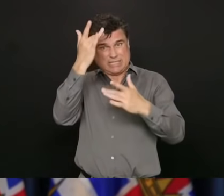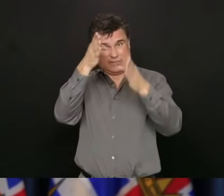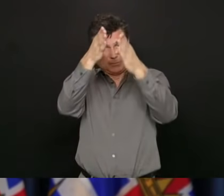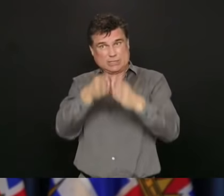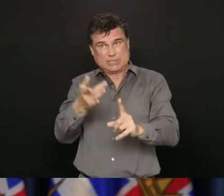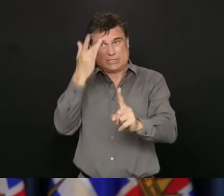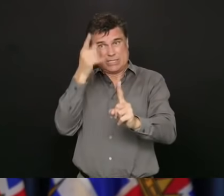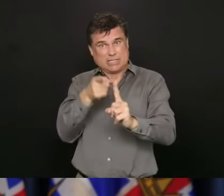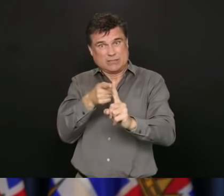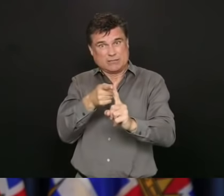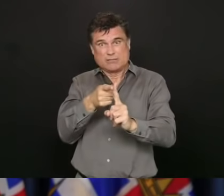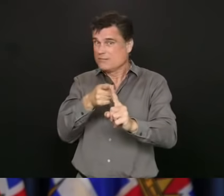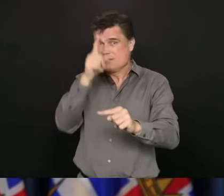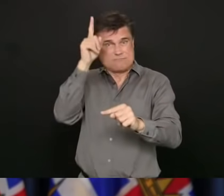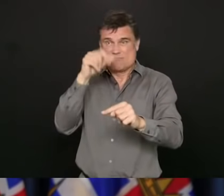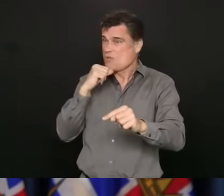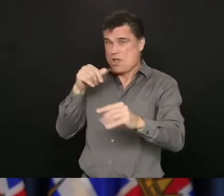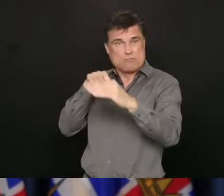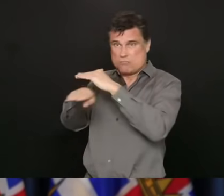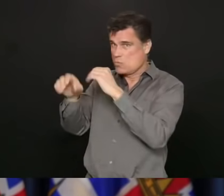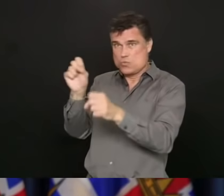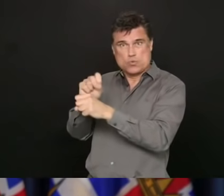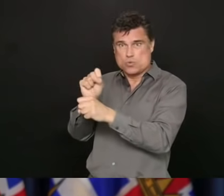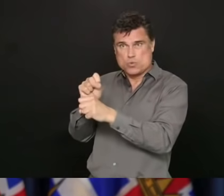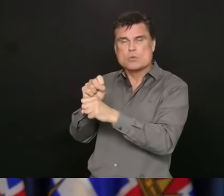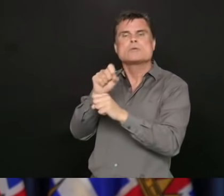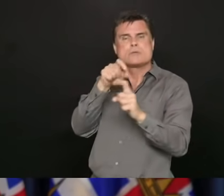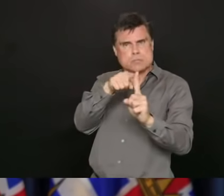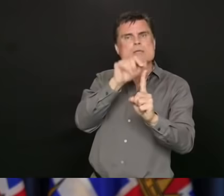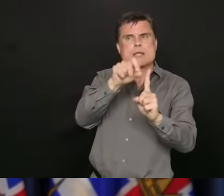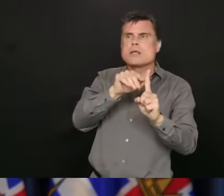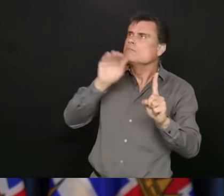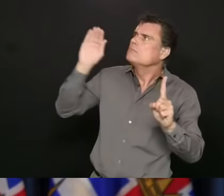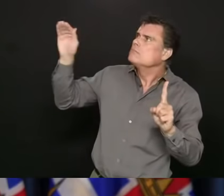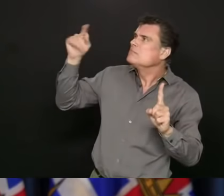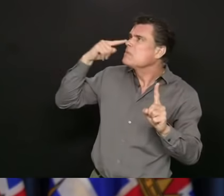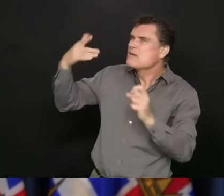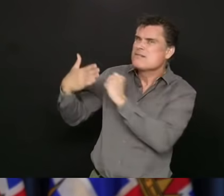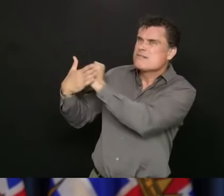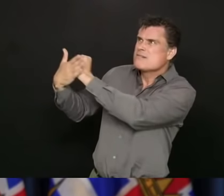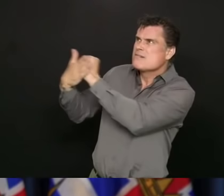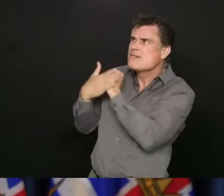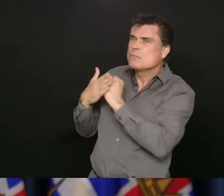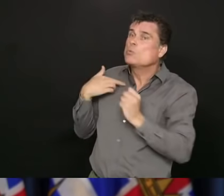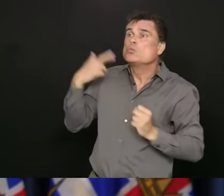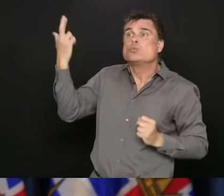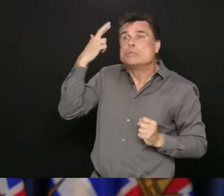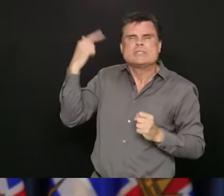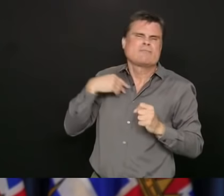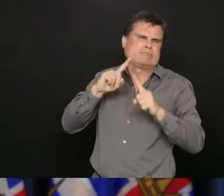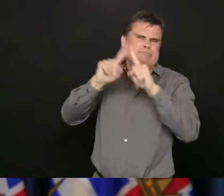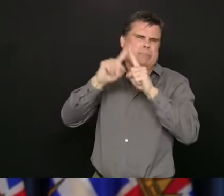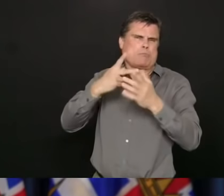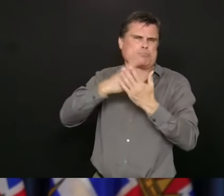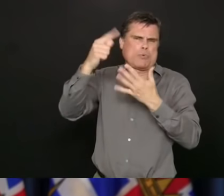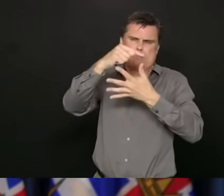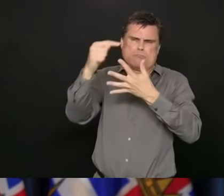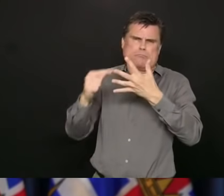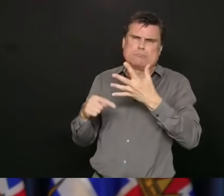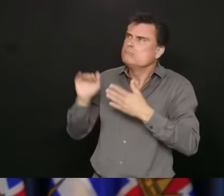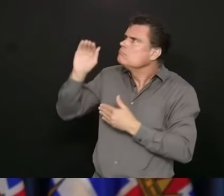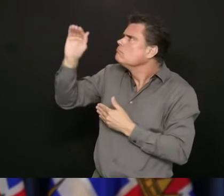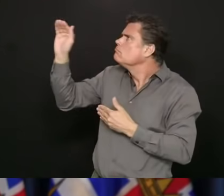why what we're doing across government is trying to find ways to ensure that we allow workers to make